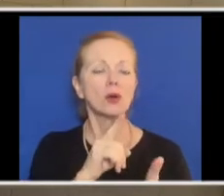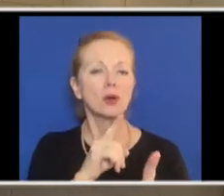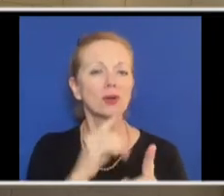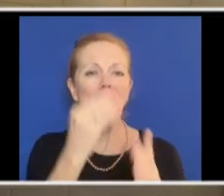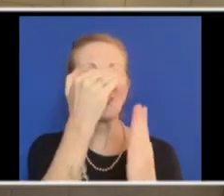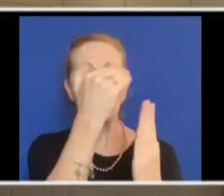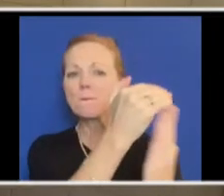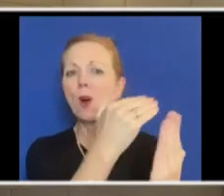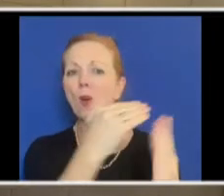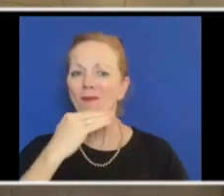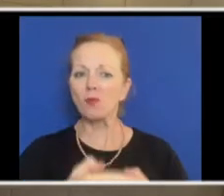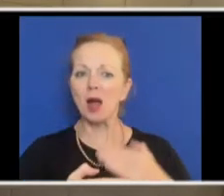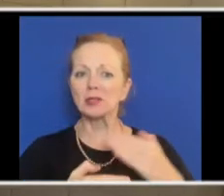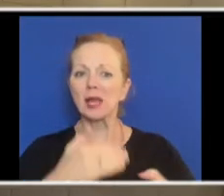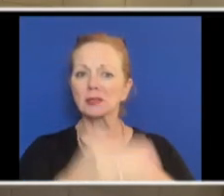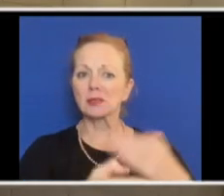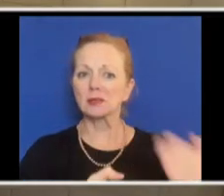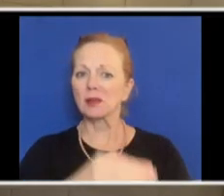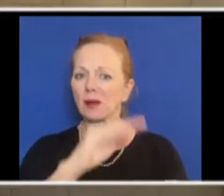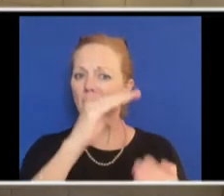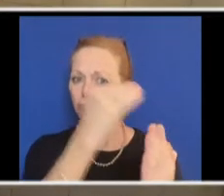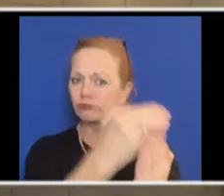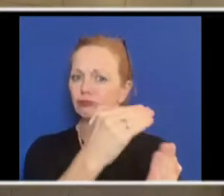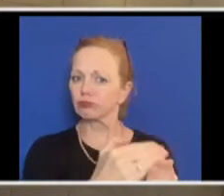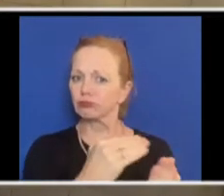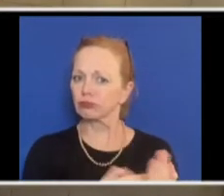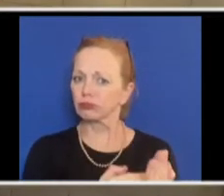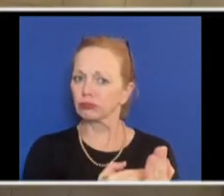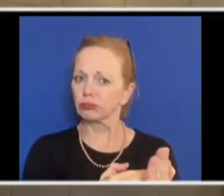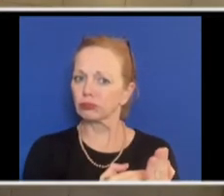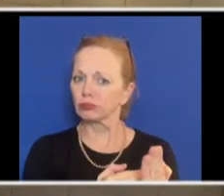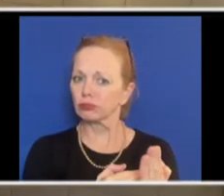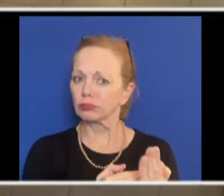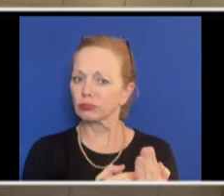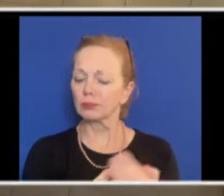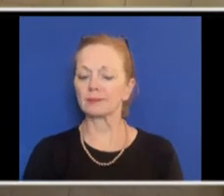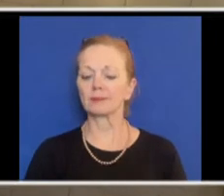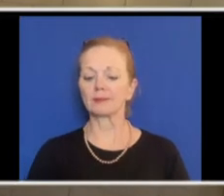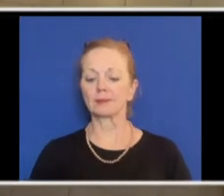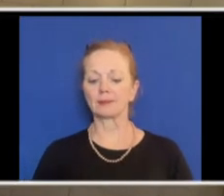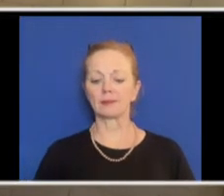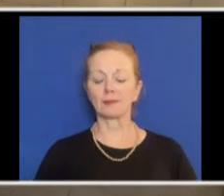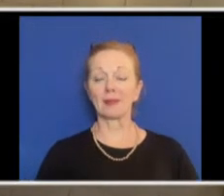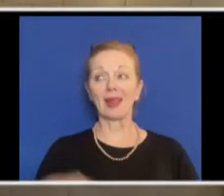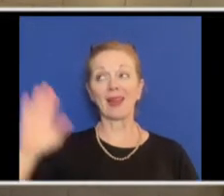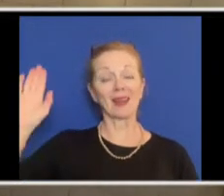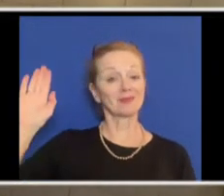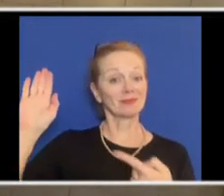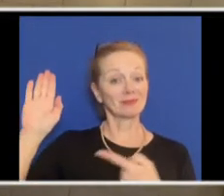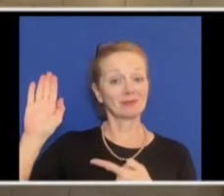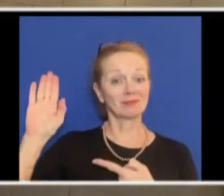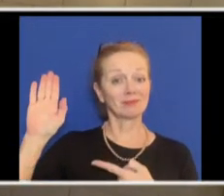a process for them okay oh my hand is me now